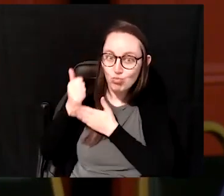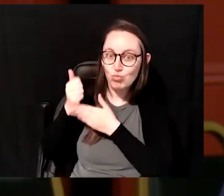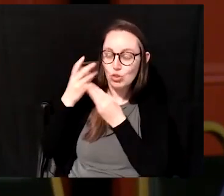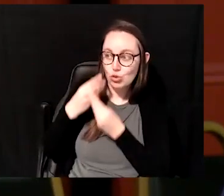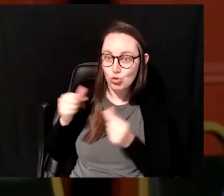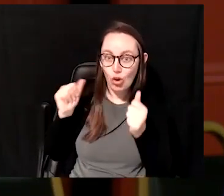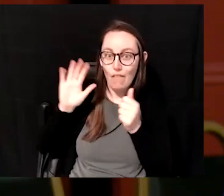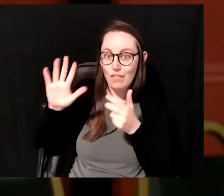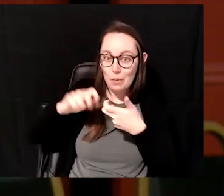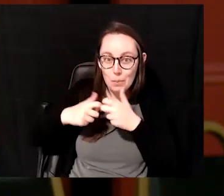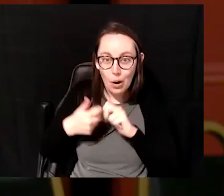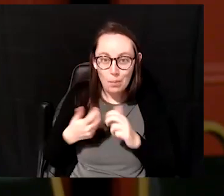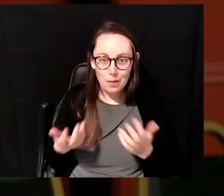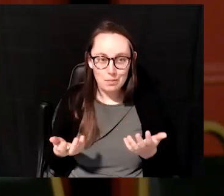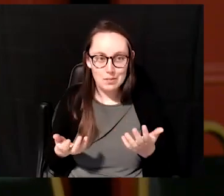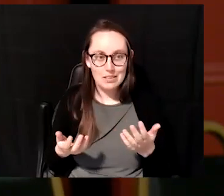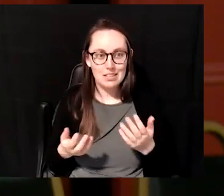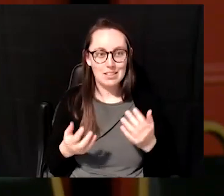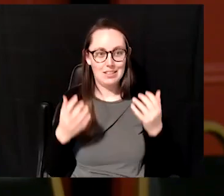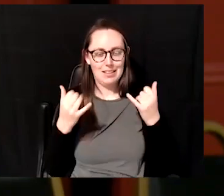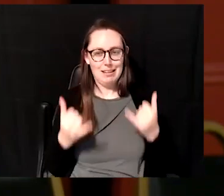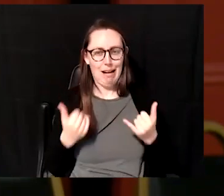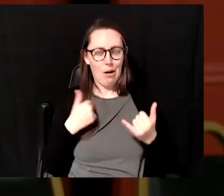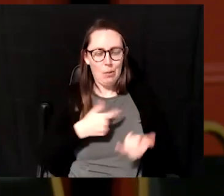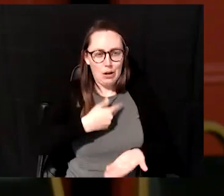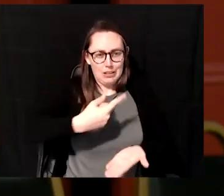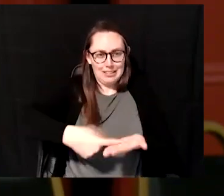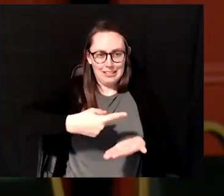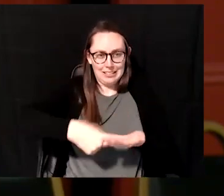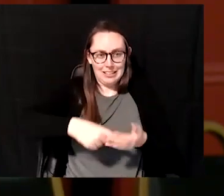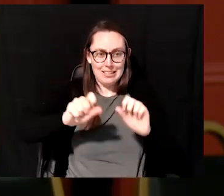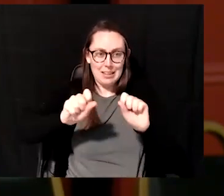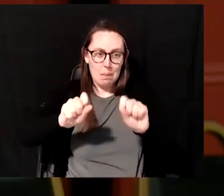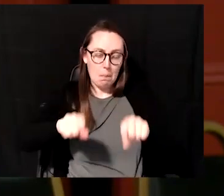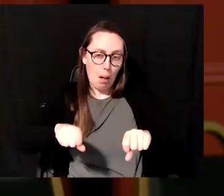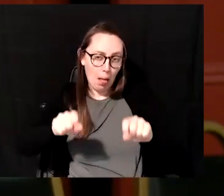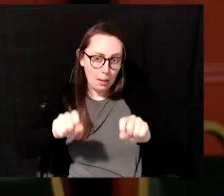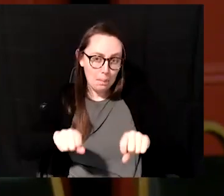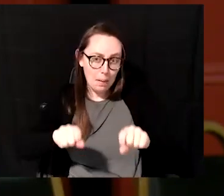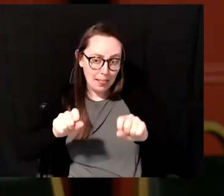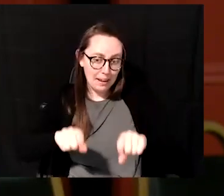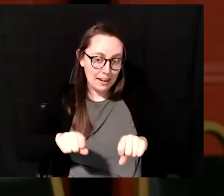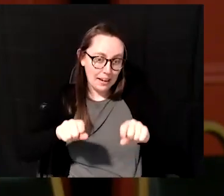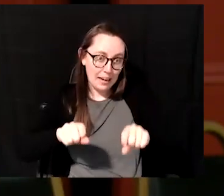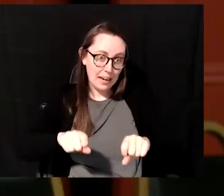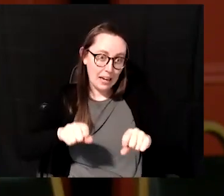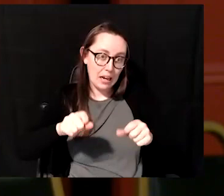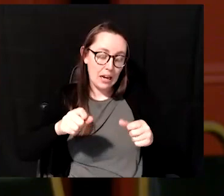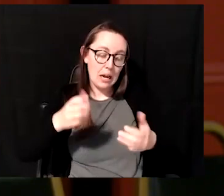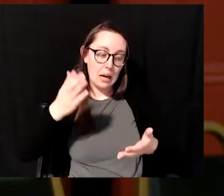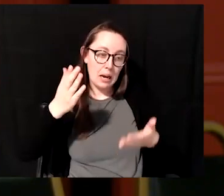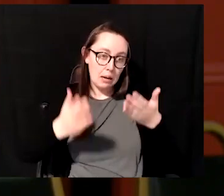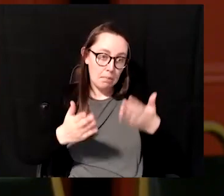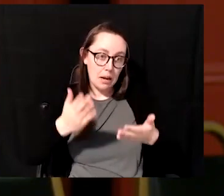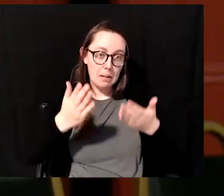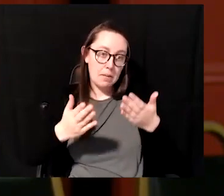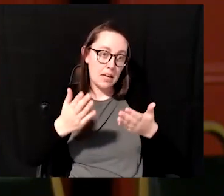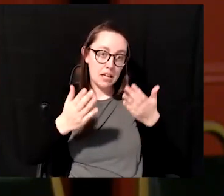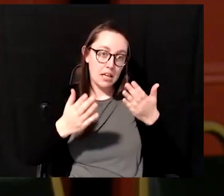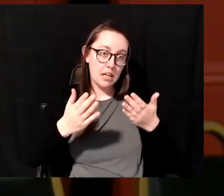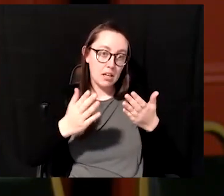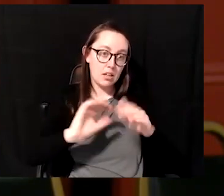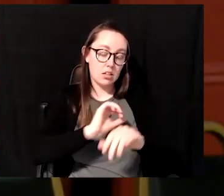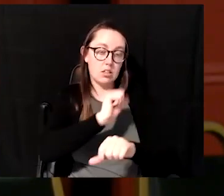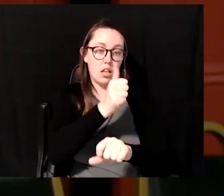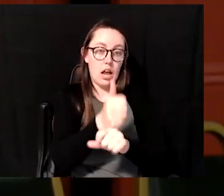talking about the possibility I so appreciate y'all who are having this conversation all of us really for the possibility that somebody